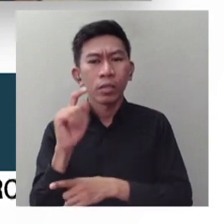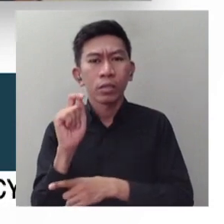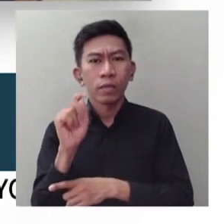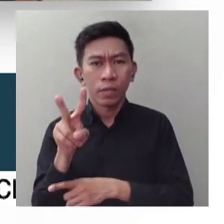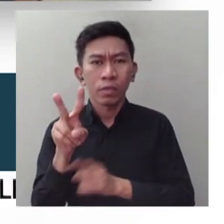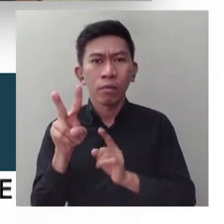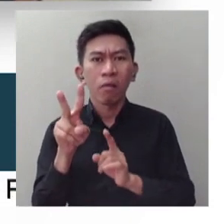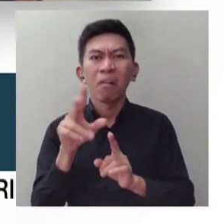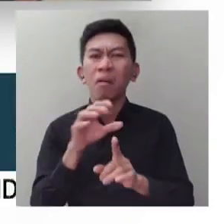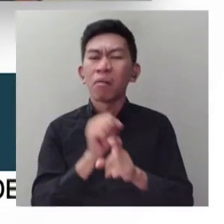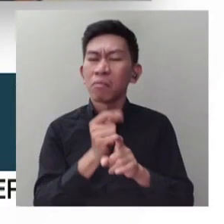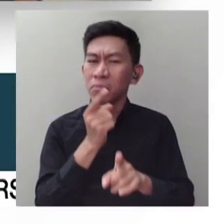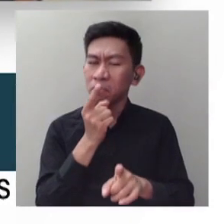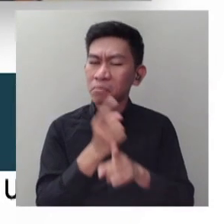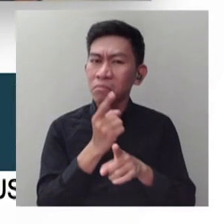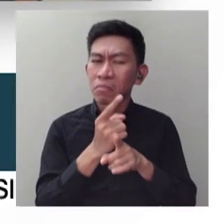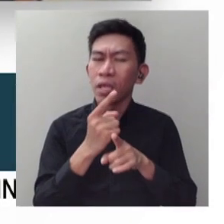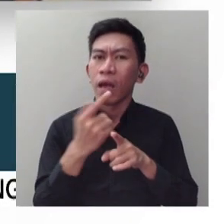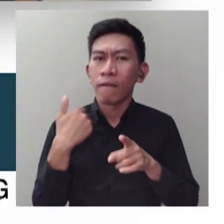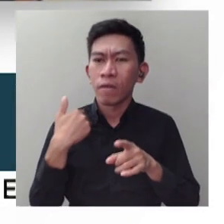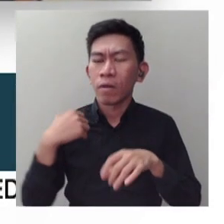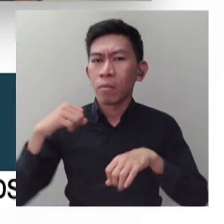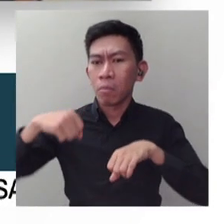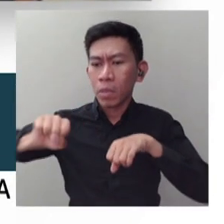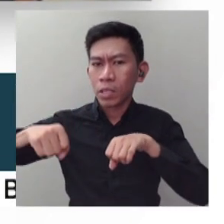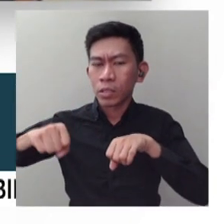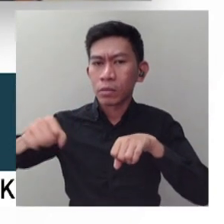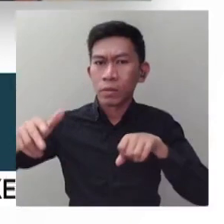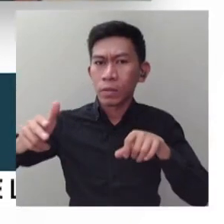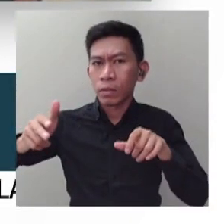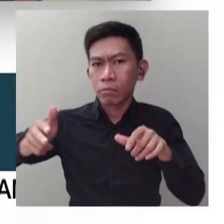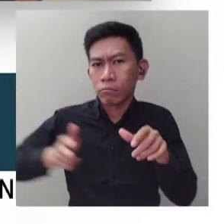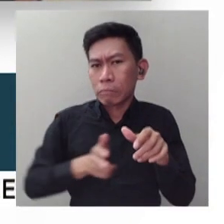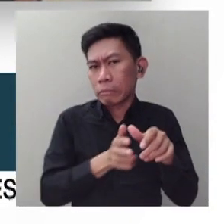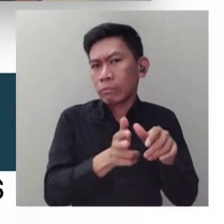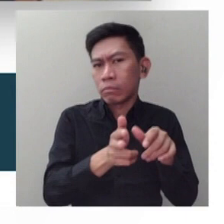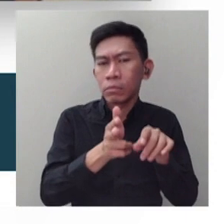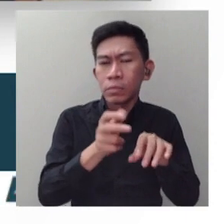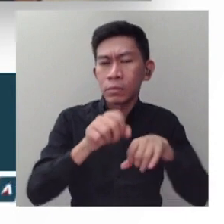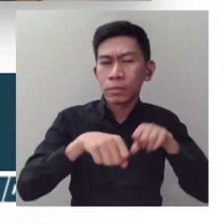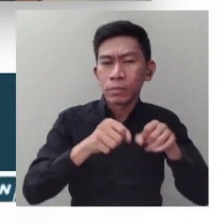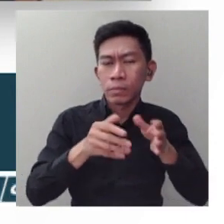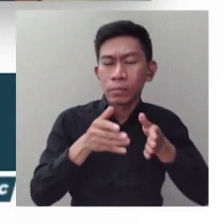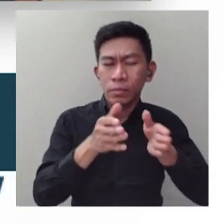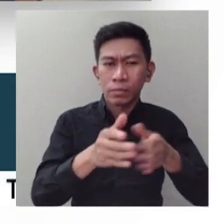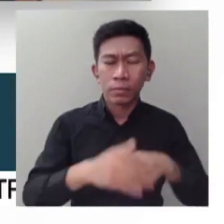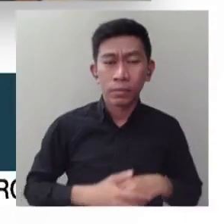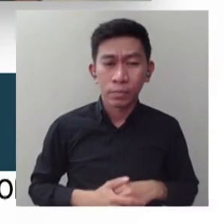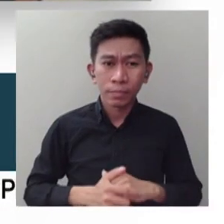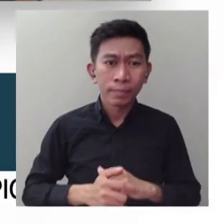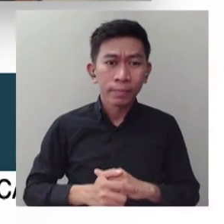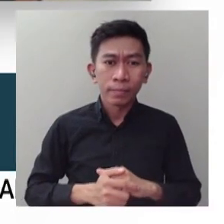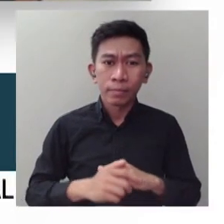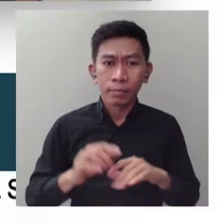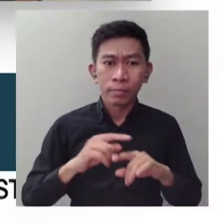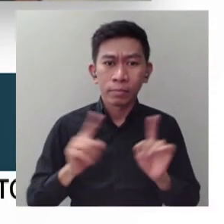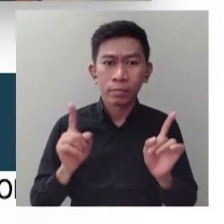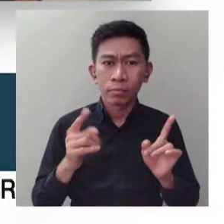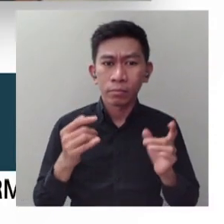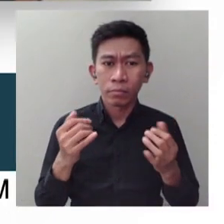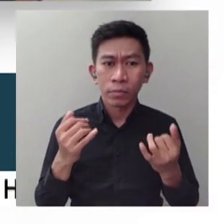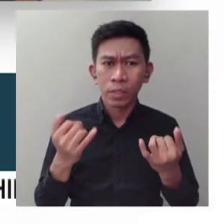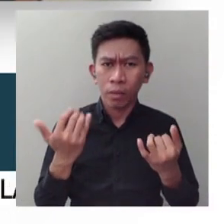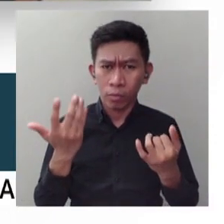talagang doon na po sila dumadaan. Pero hindi naman po ibig sabihin noon na amin silang pinag-iinitan dahil